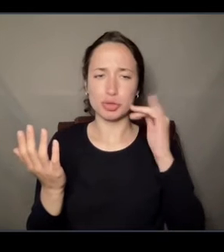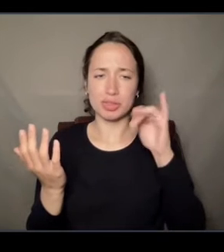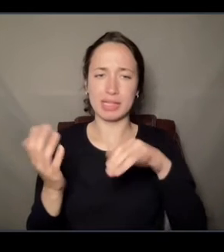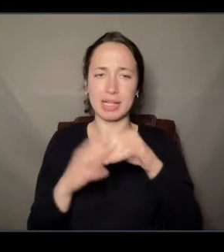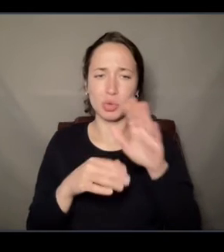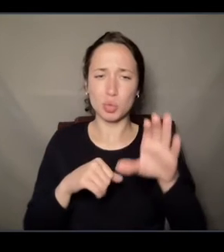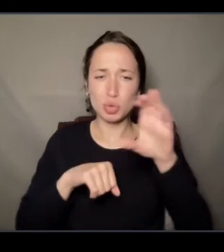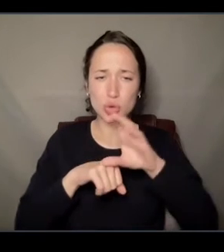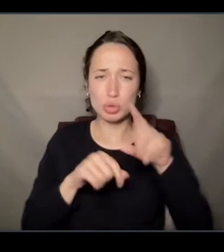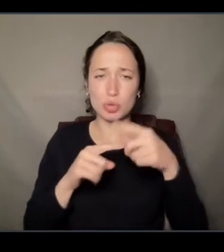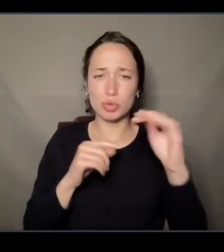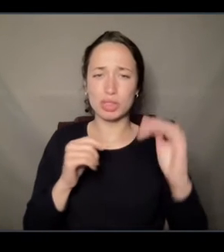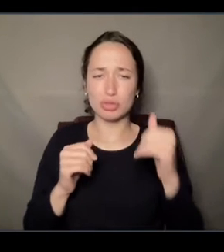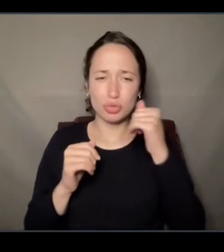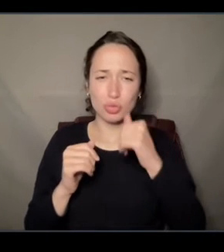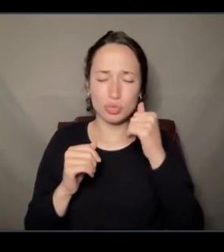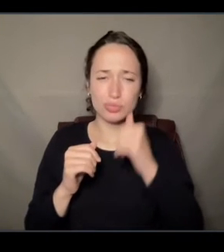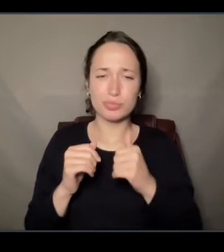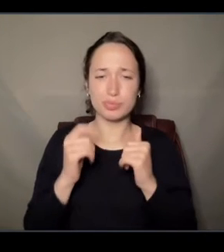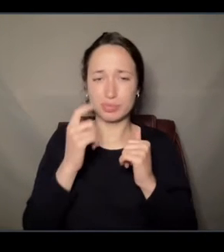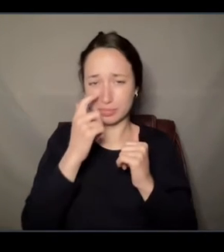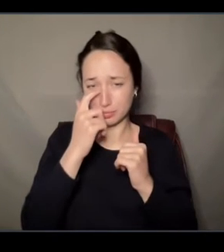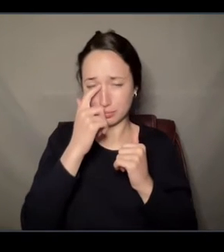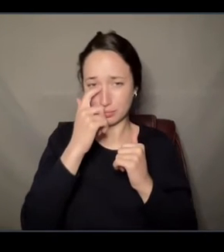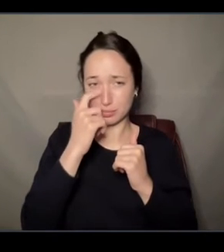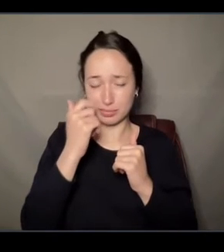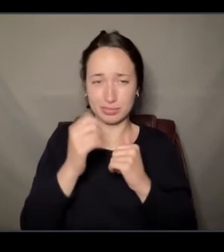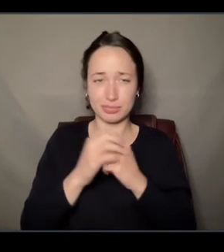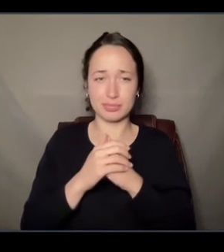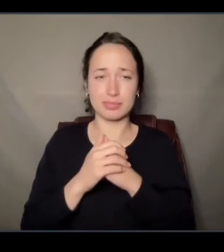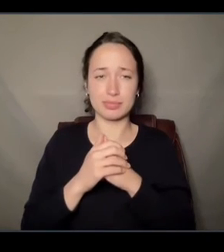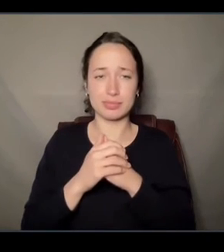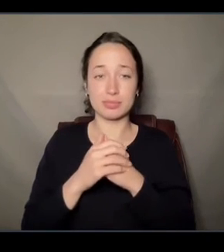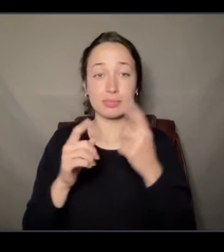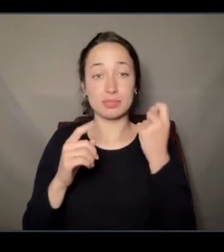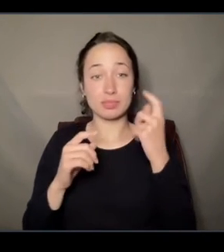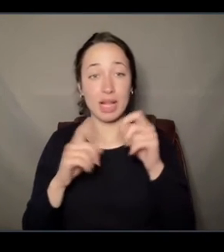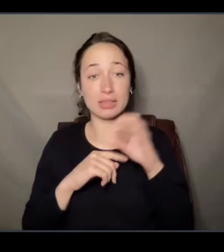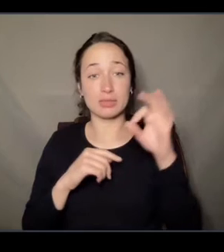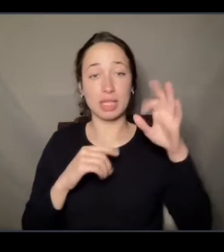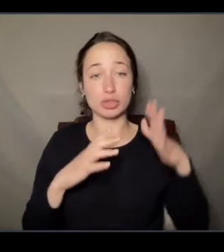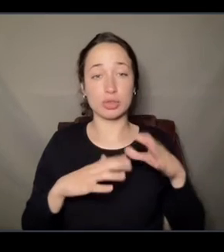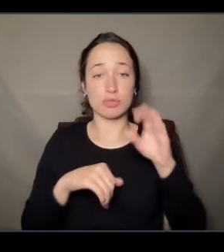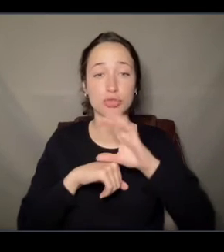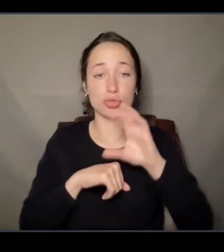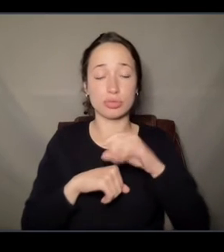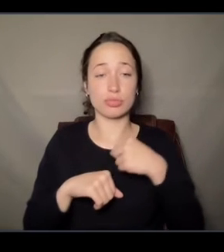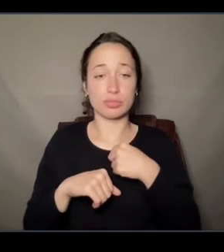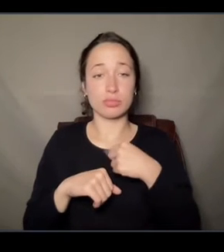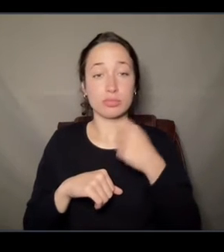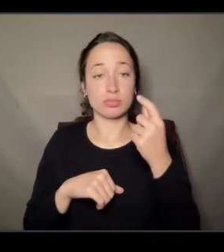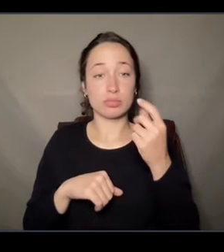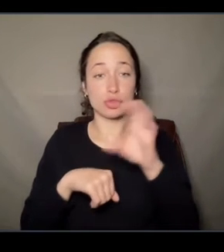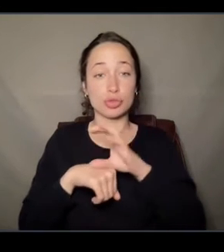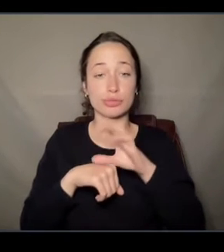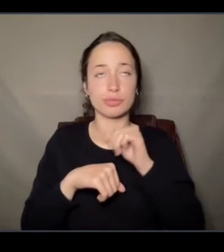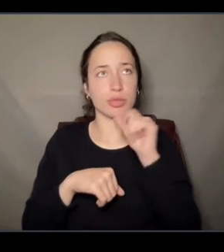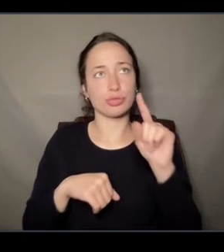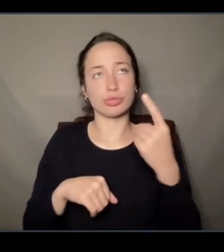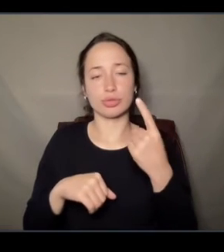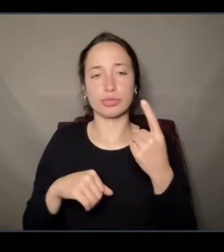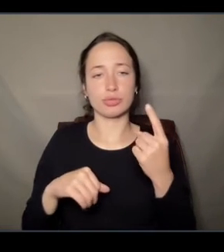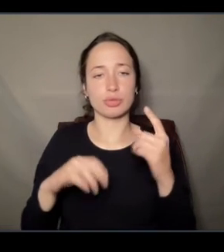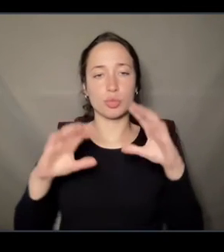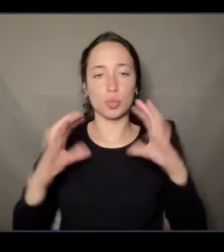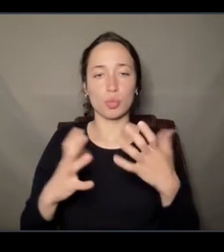to experience that in your church when you were a little girl. Thank you. But as a pastor of a church, I can say that church